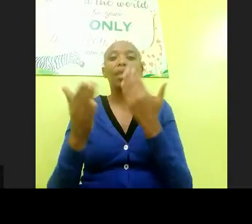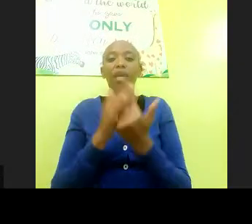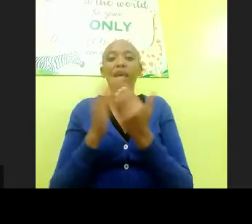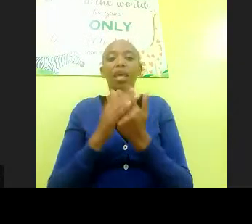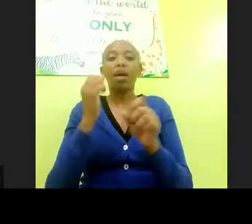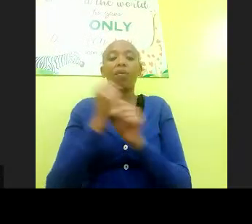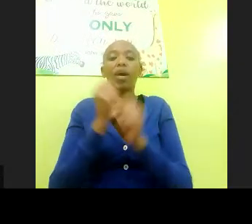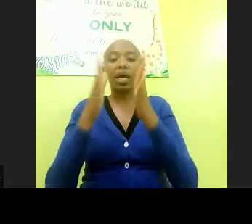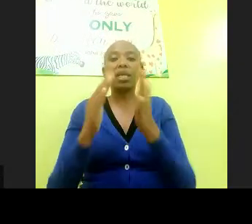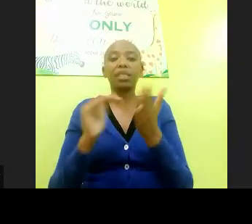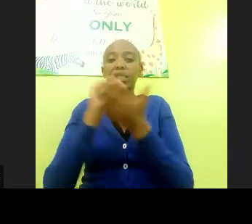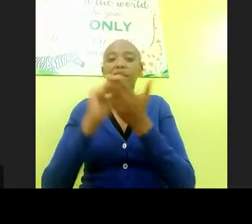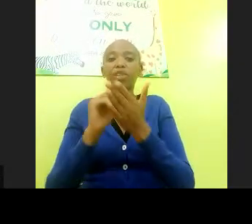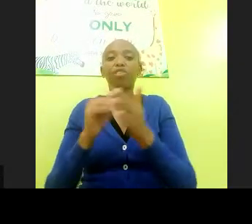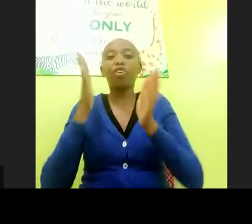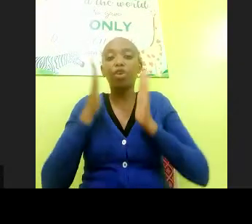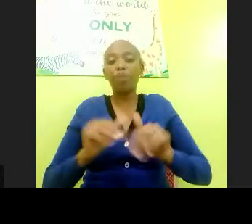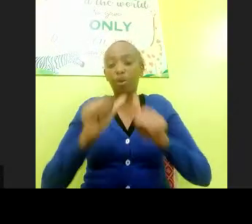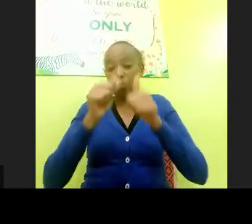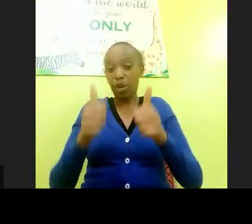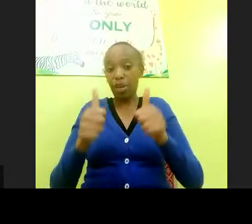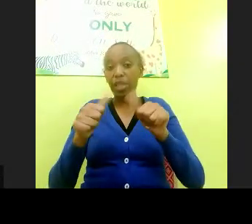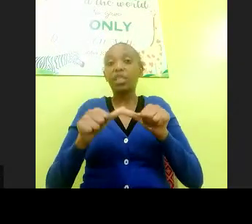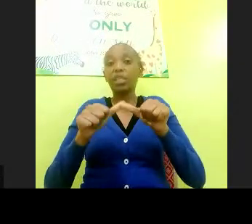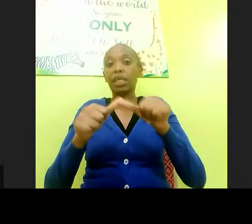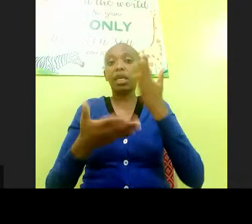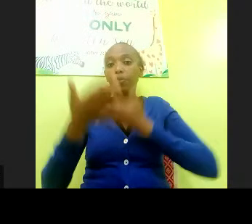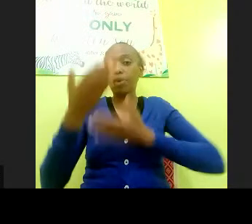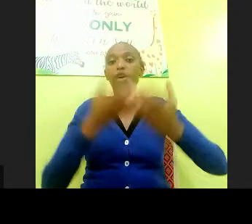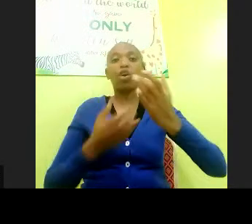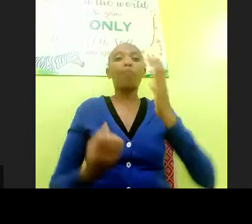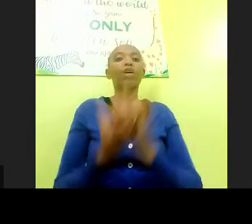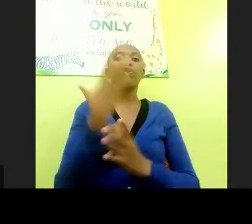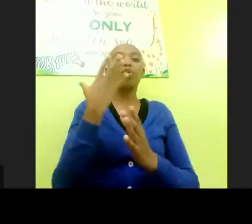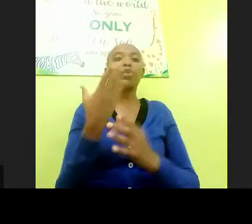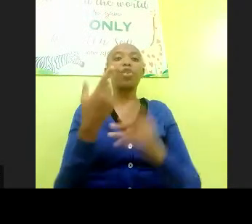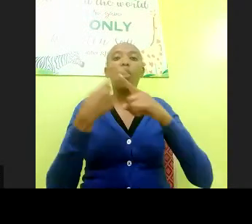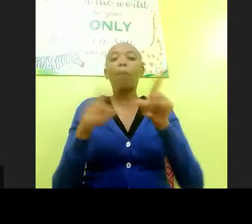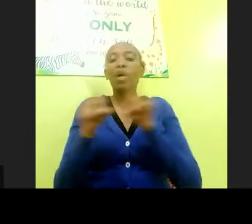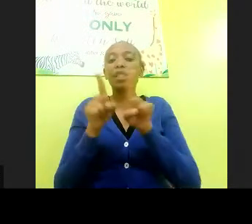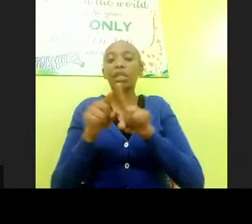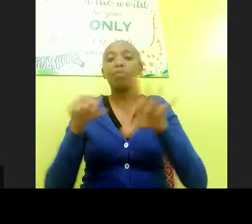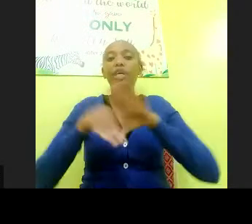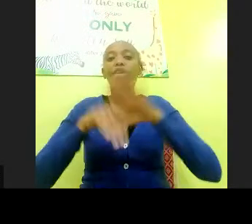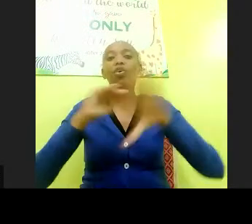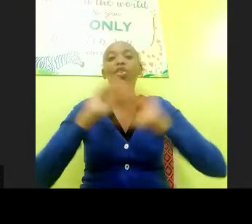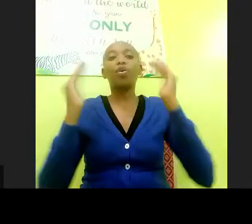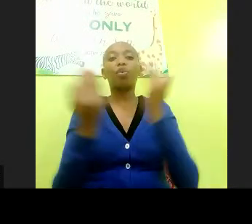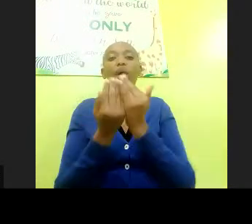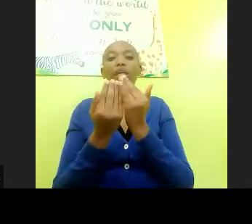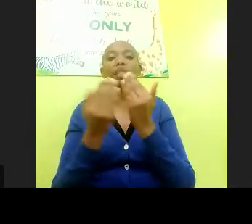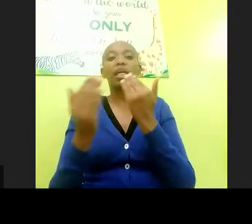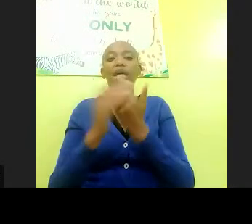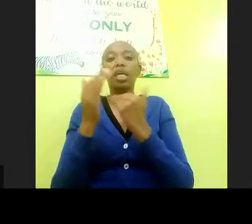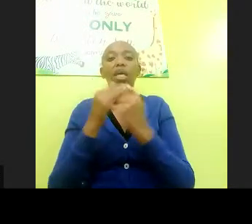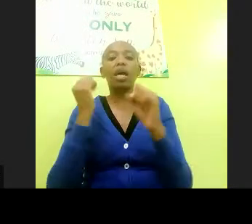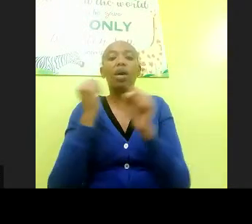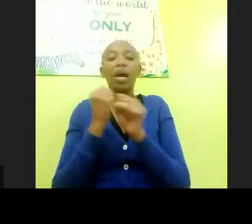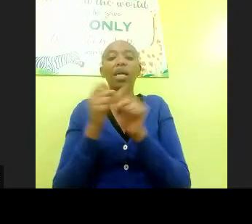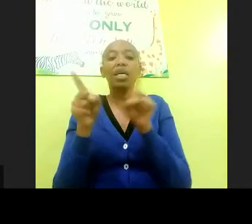human well-being and sustainable economic growth, but across the world, care work continues to be